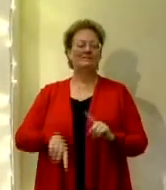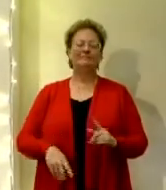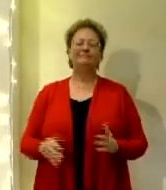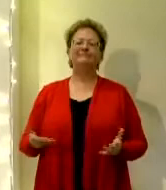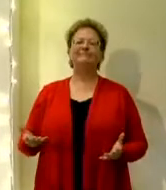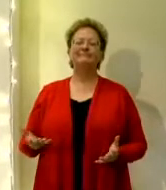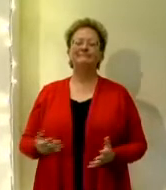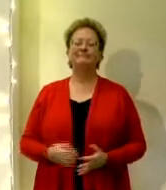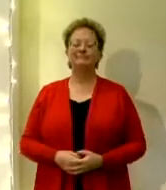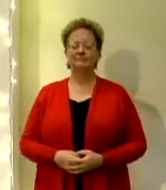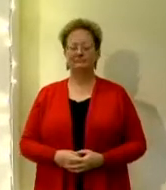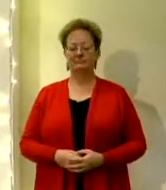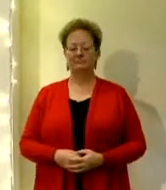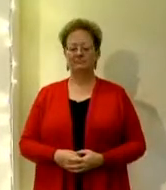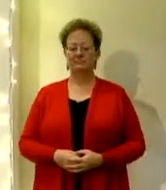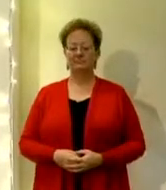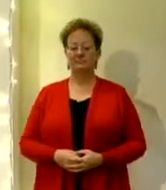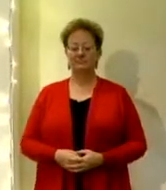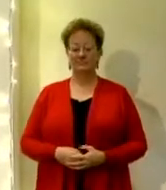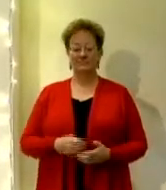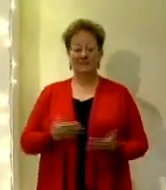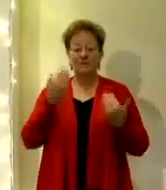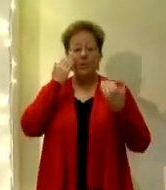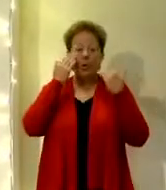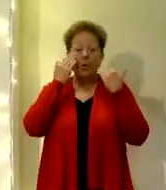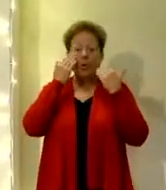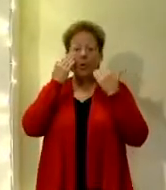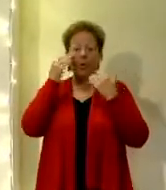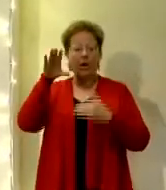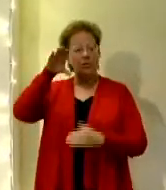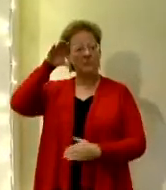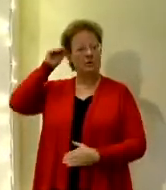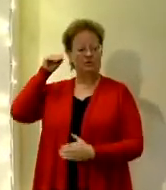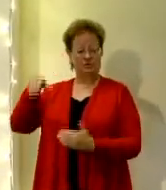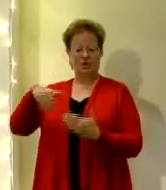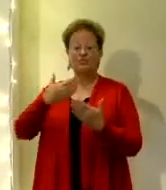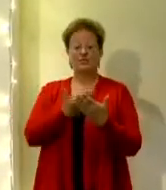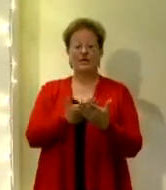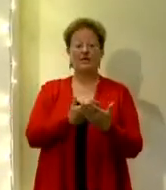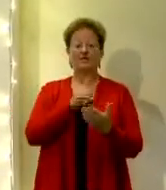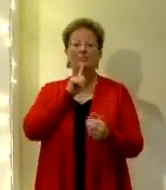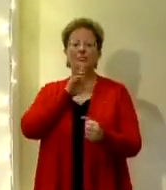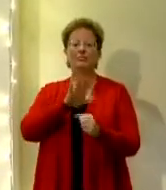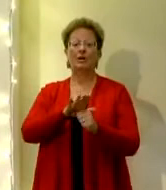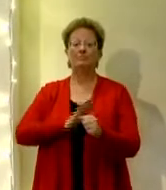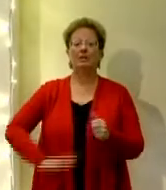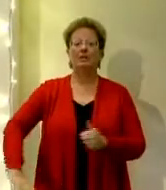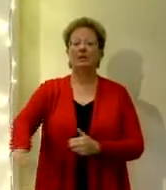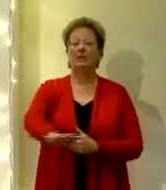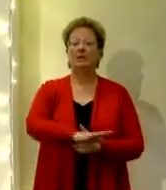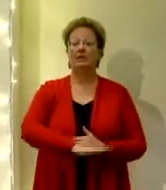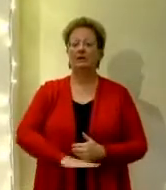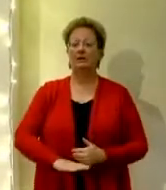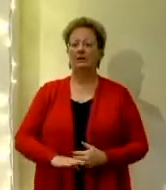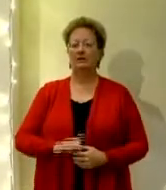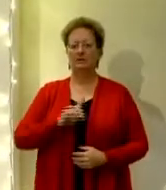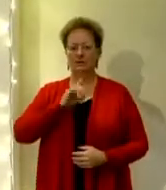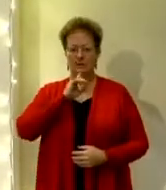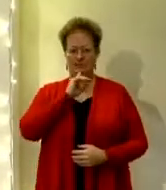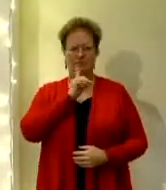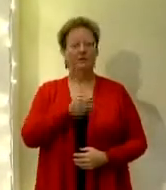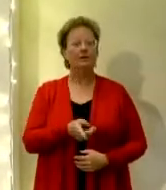And I looked at George and I said, but George, you know that Moses made it to the Promised Land. And he said,